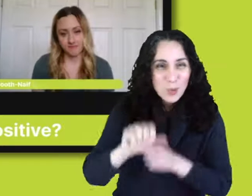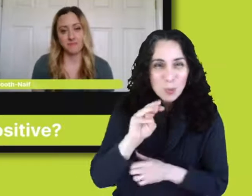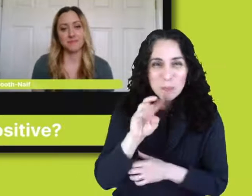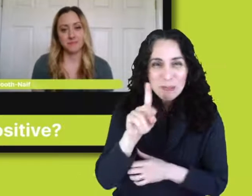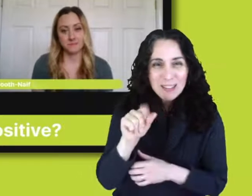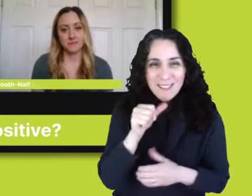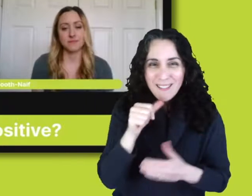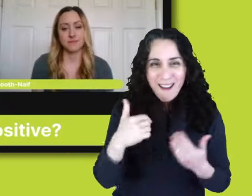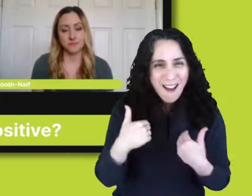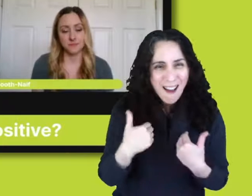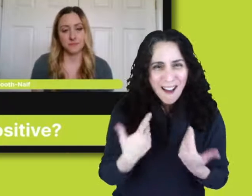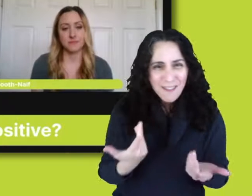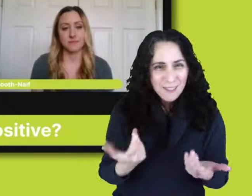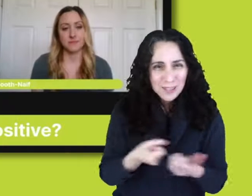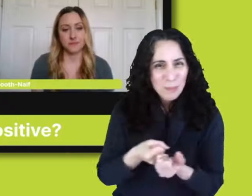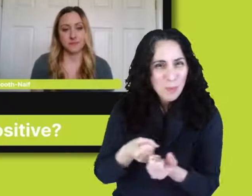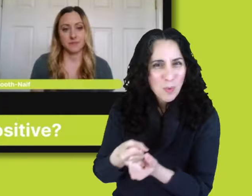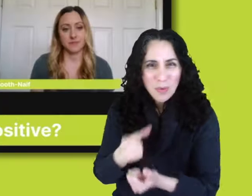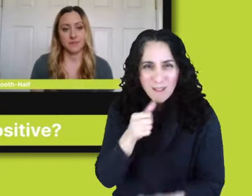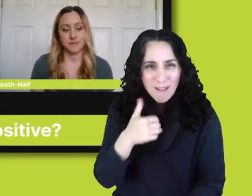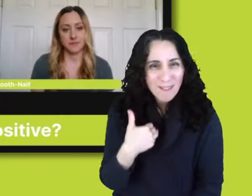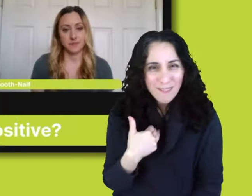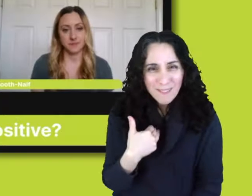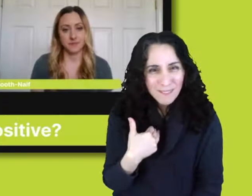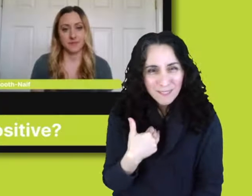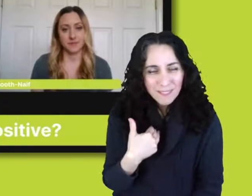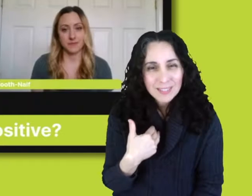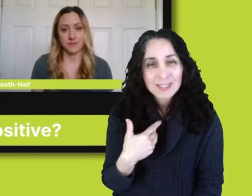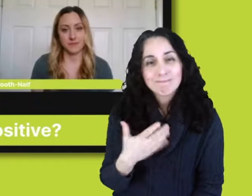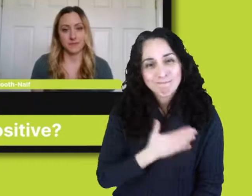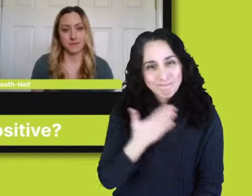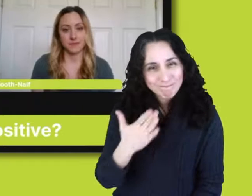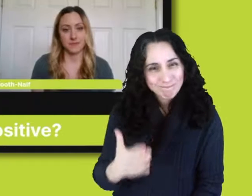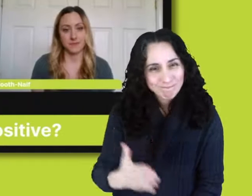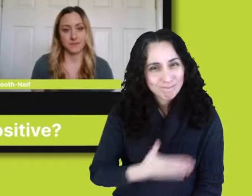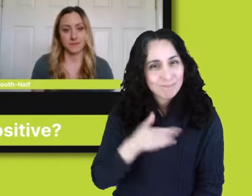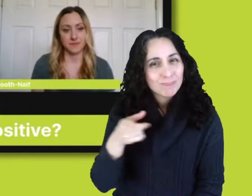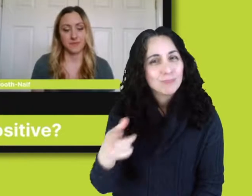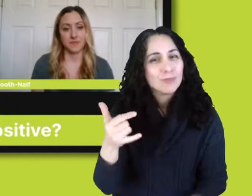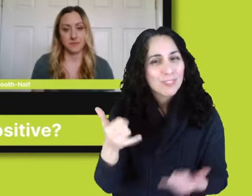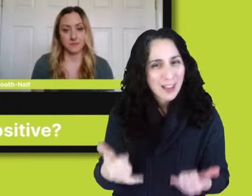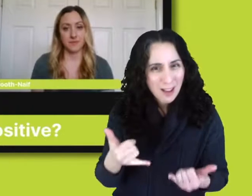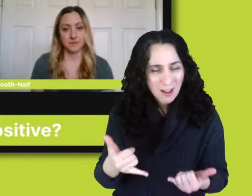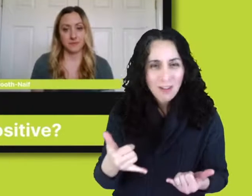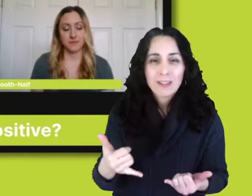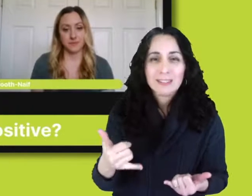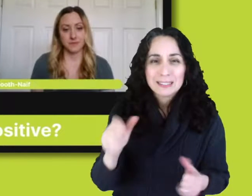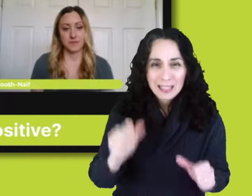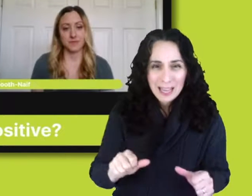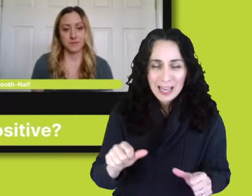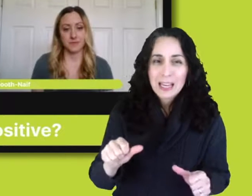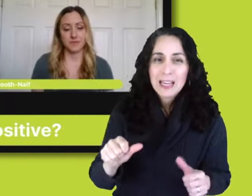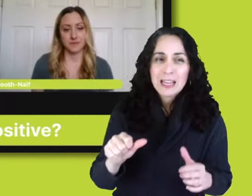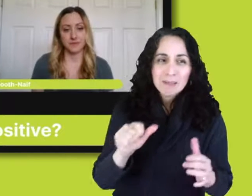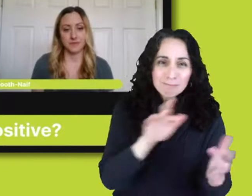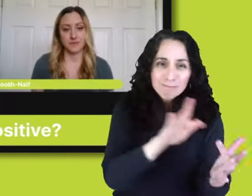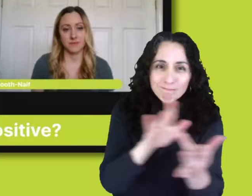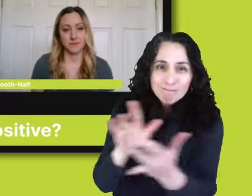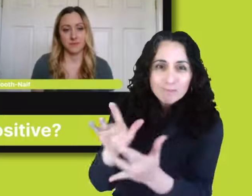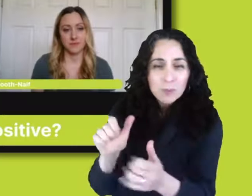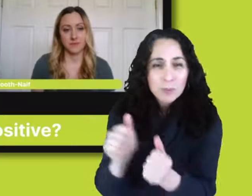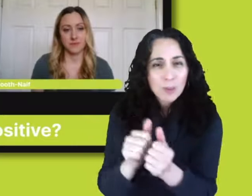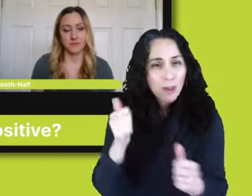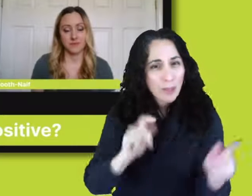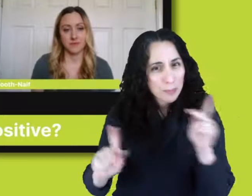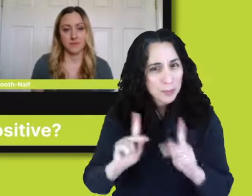media for support. And I'm so glad that you do now have that option, because we are able to connect, you and